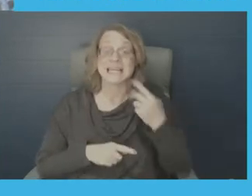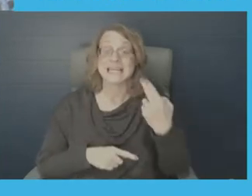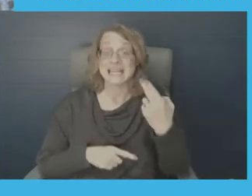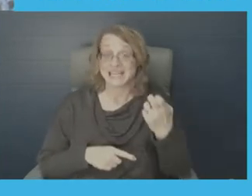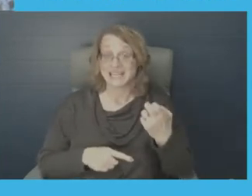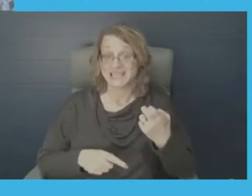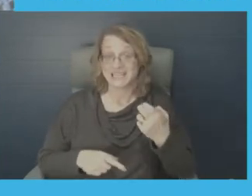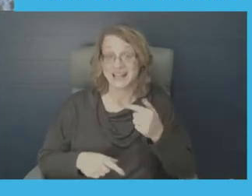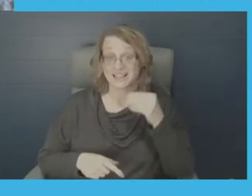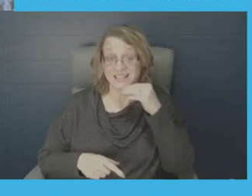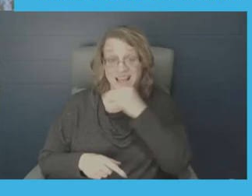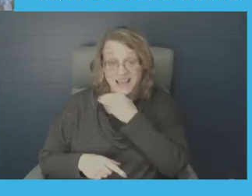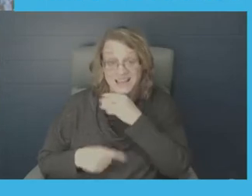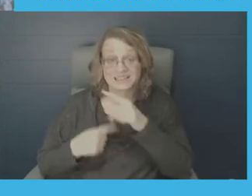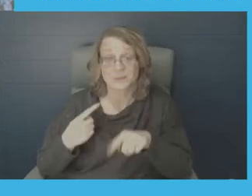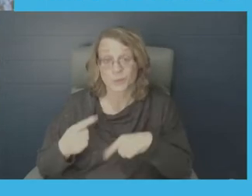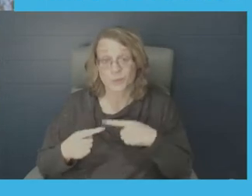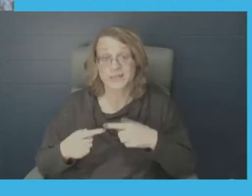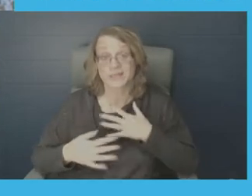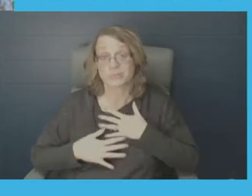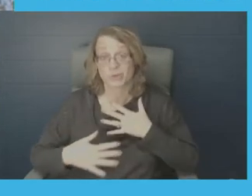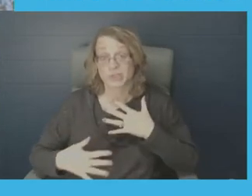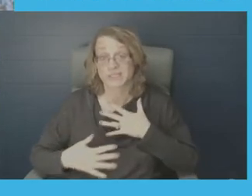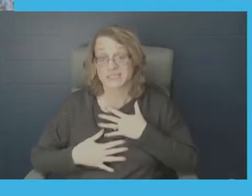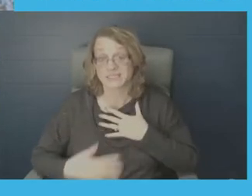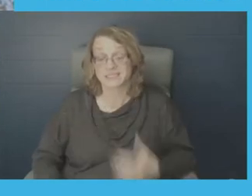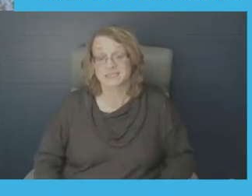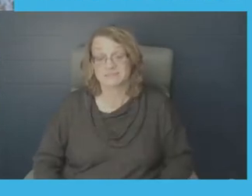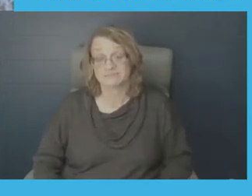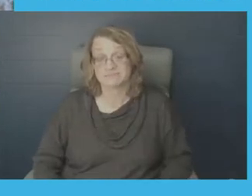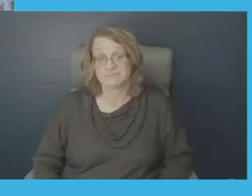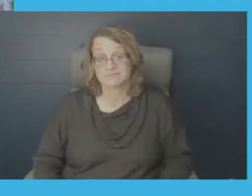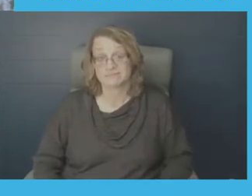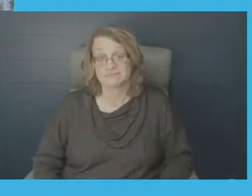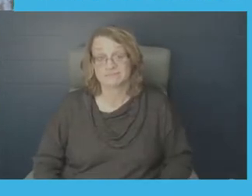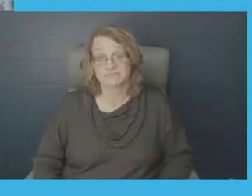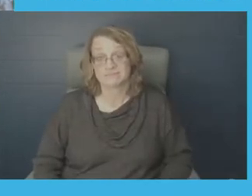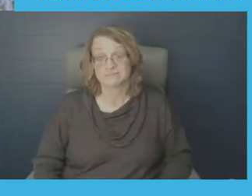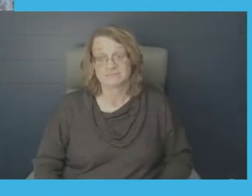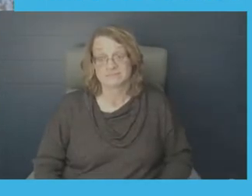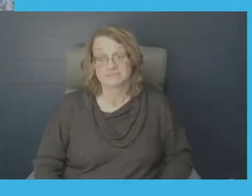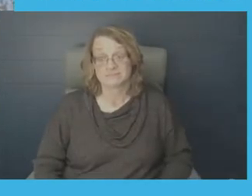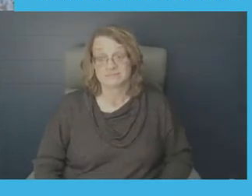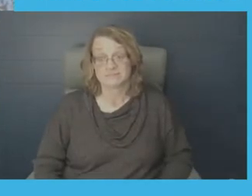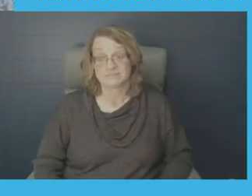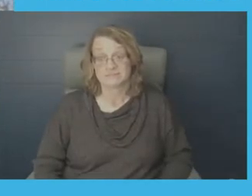his own staff in their exasperation said that he lies like he's breathing.